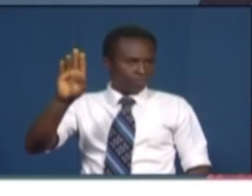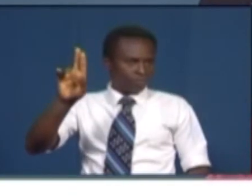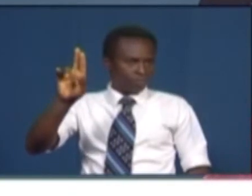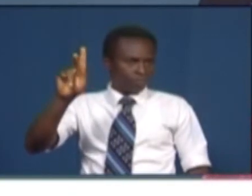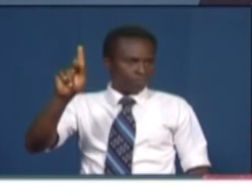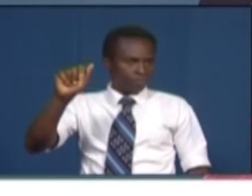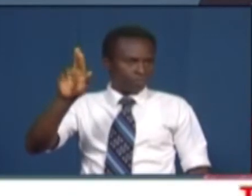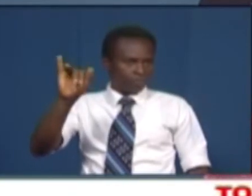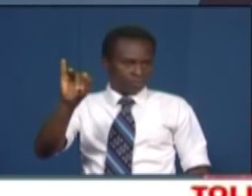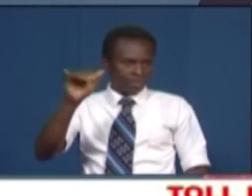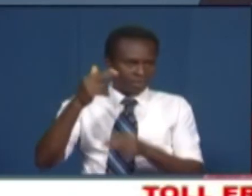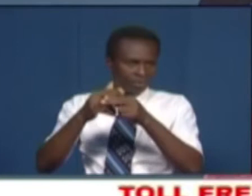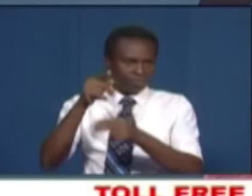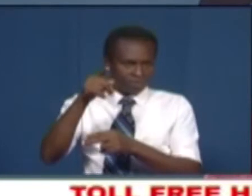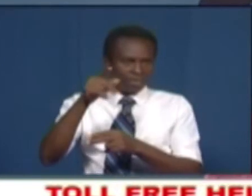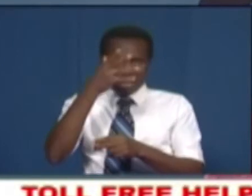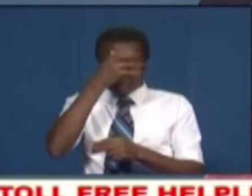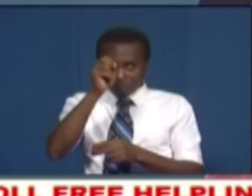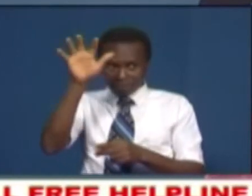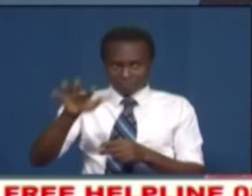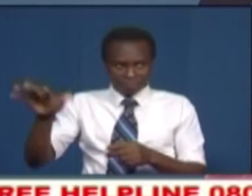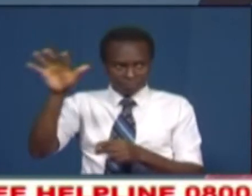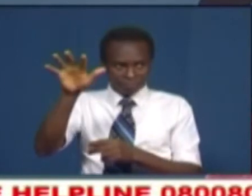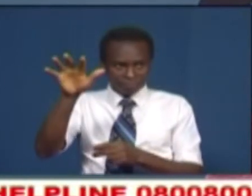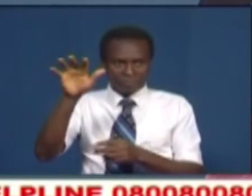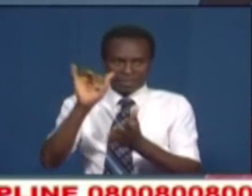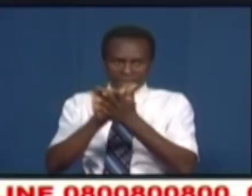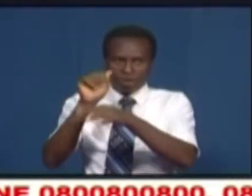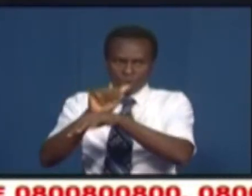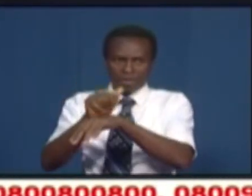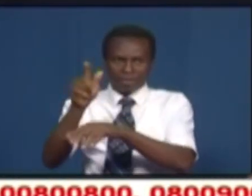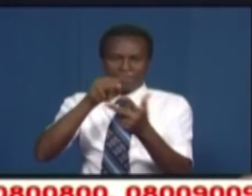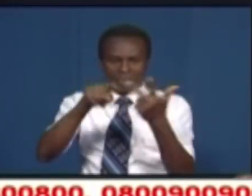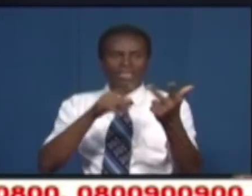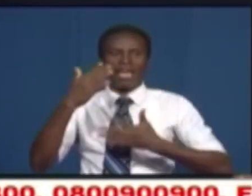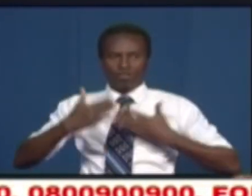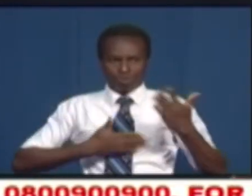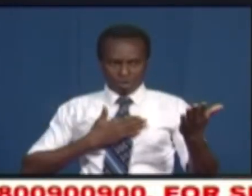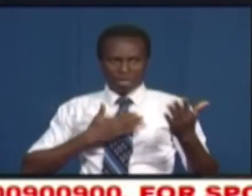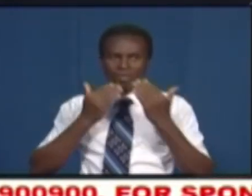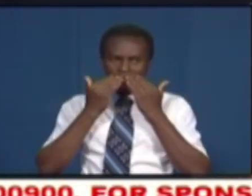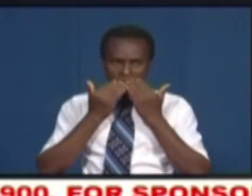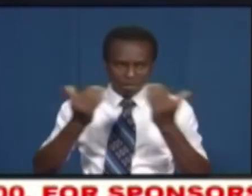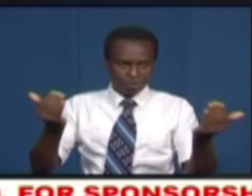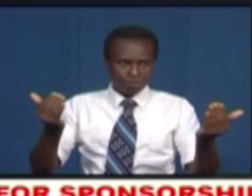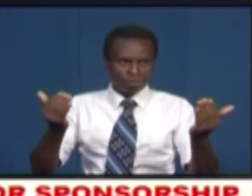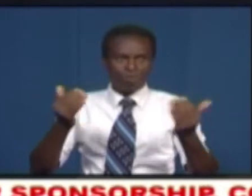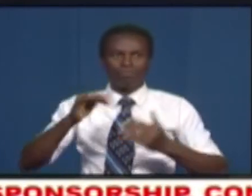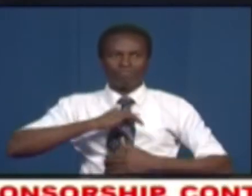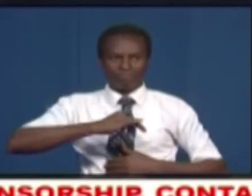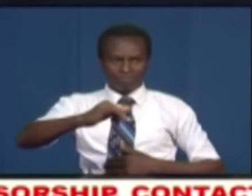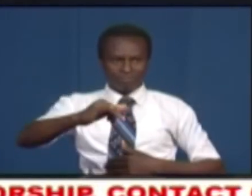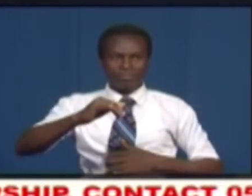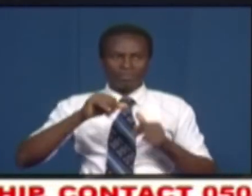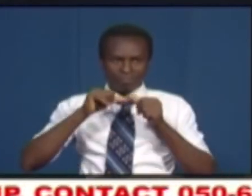promotion specialist at the Ghana West Municipal Health Directorate. I hope you enjoyed the program. I did too. Please